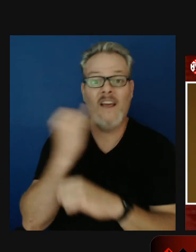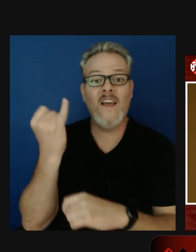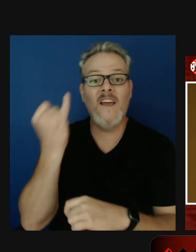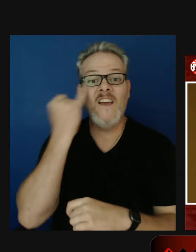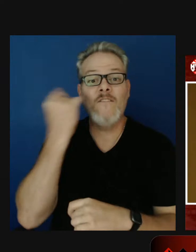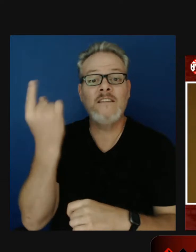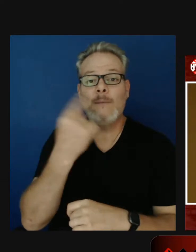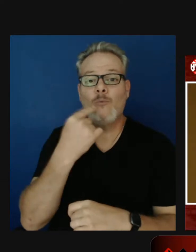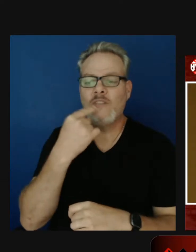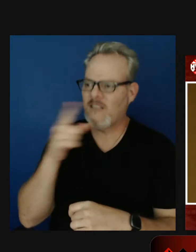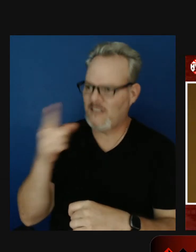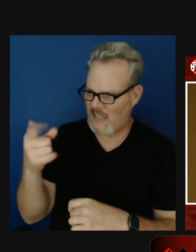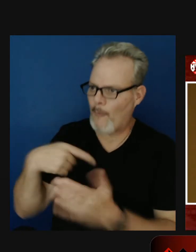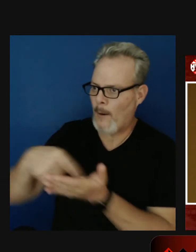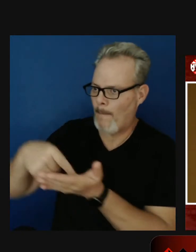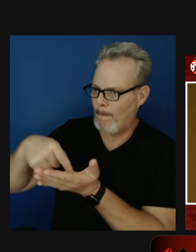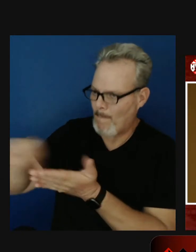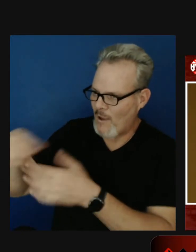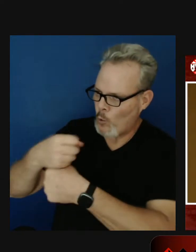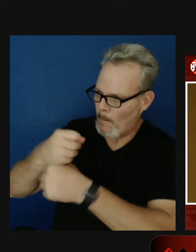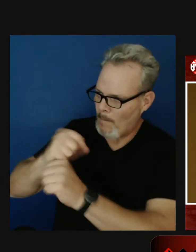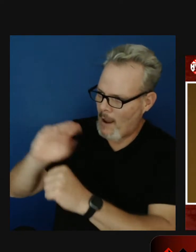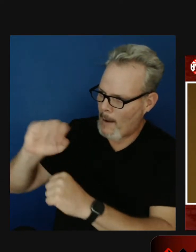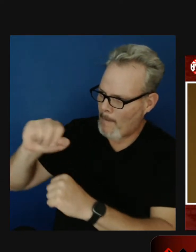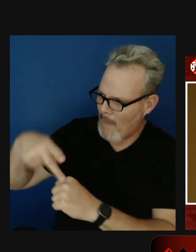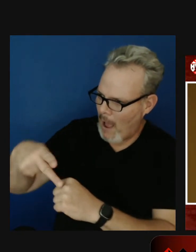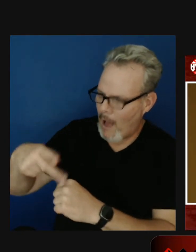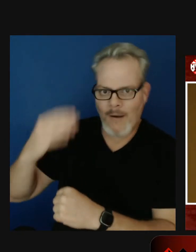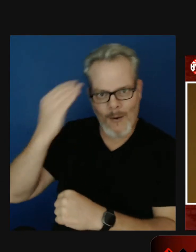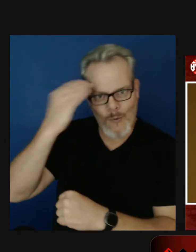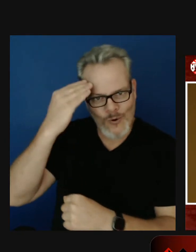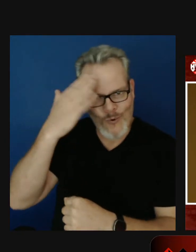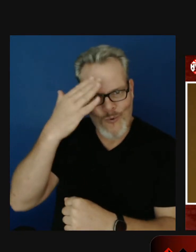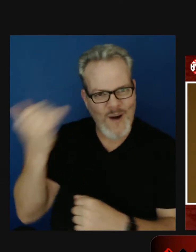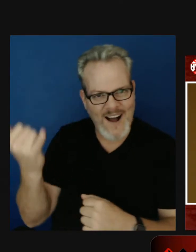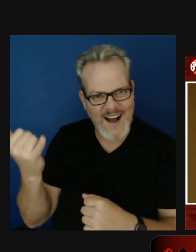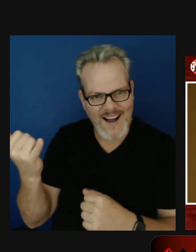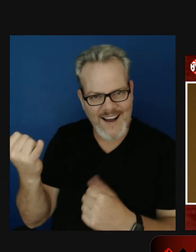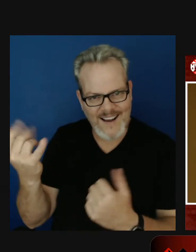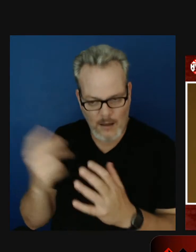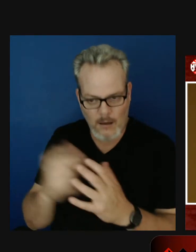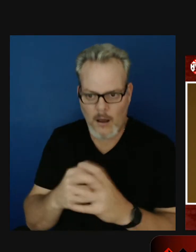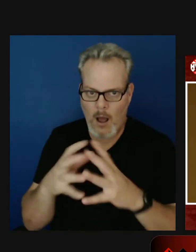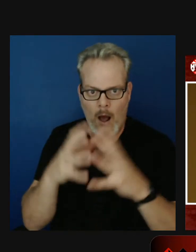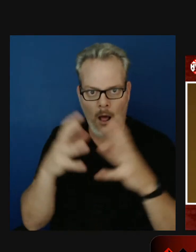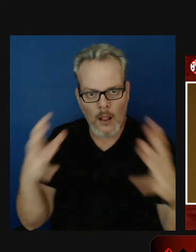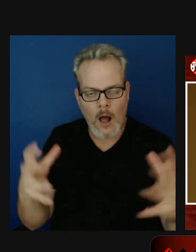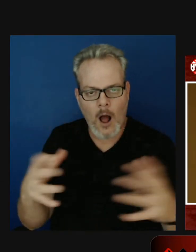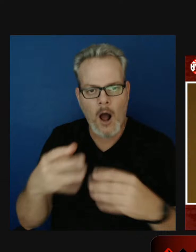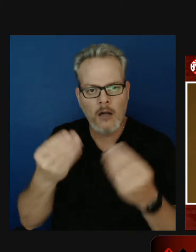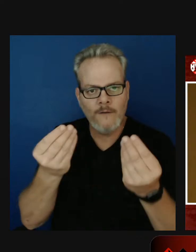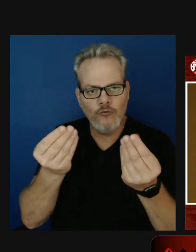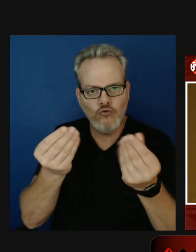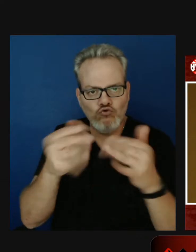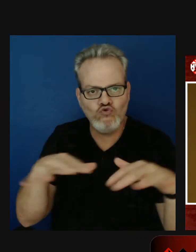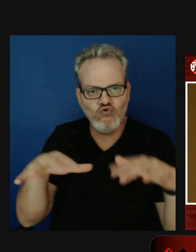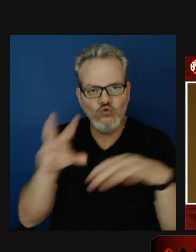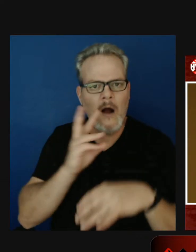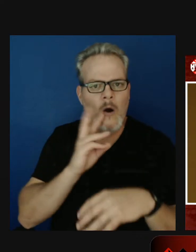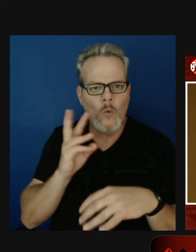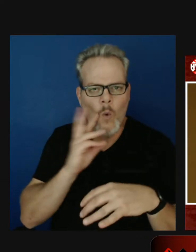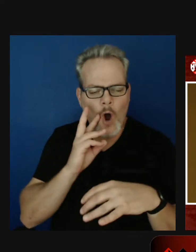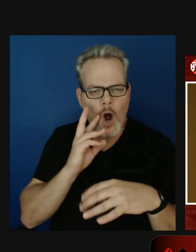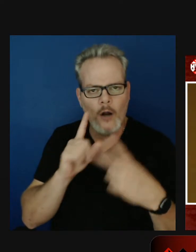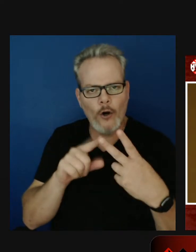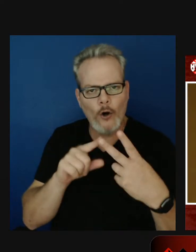to make a map, I want to know what it's worth. And a lot of this, groundwater quality,